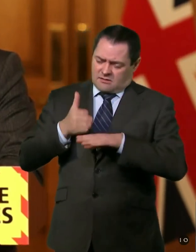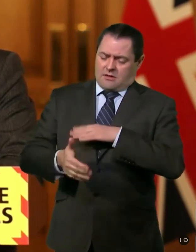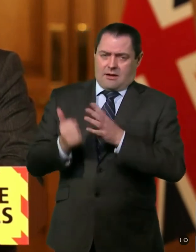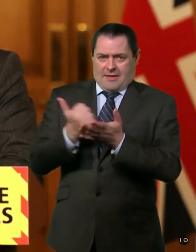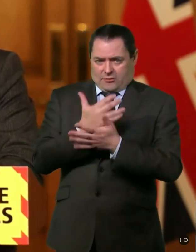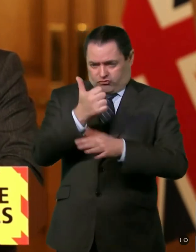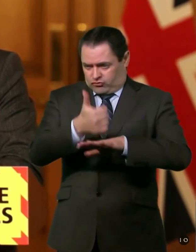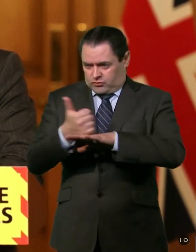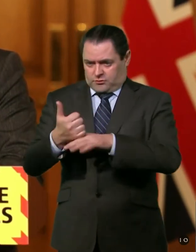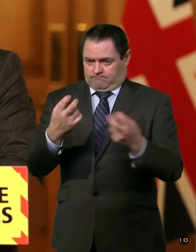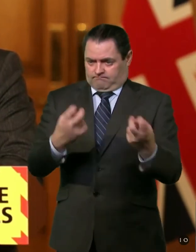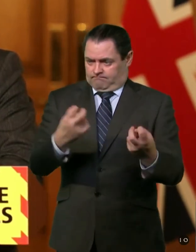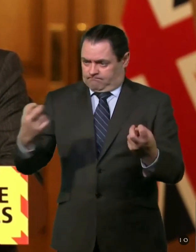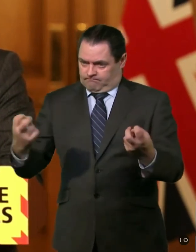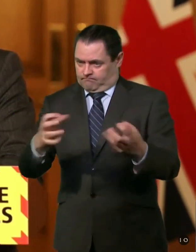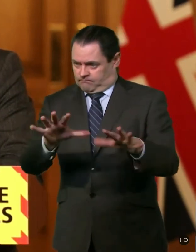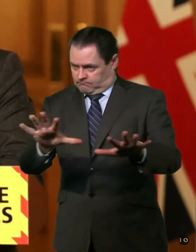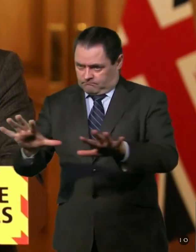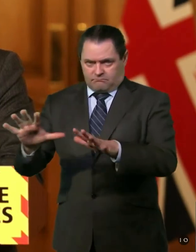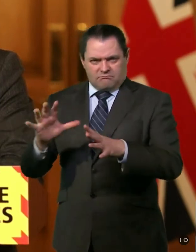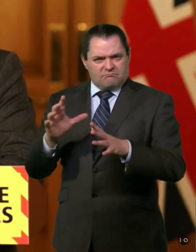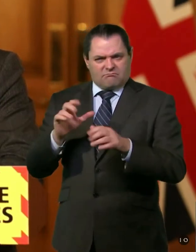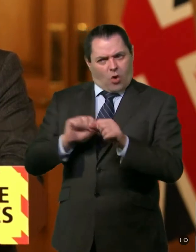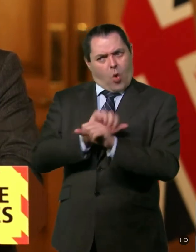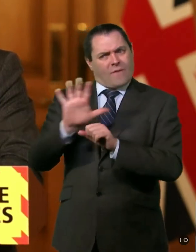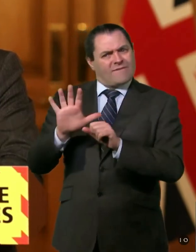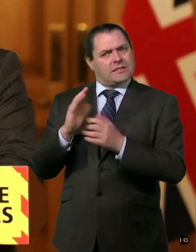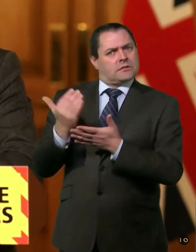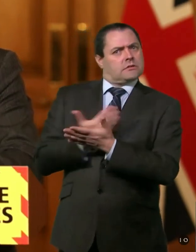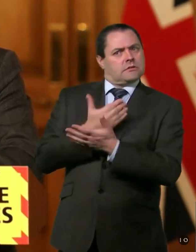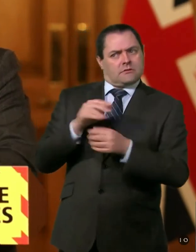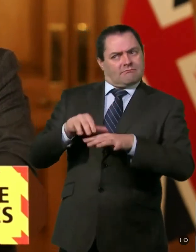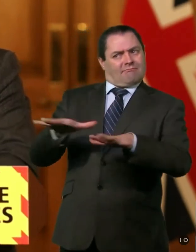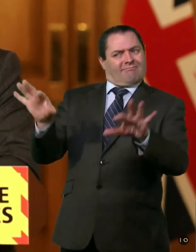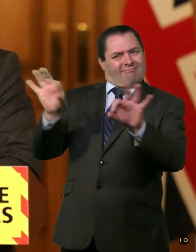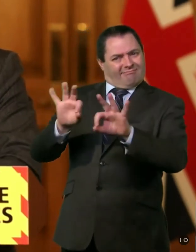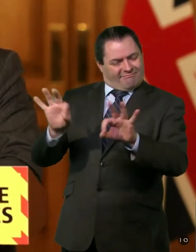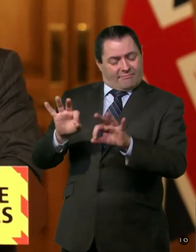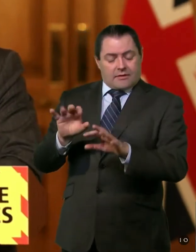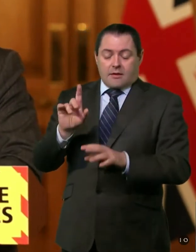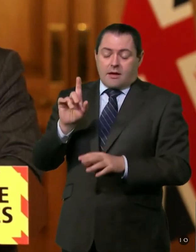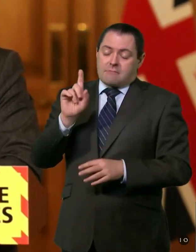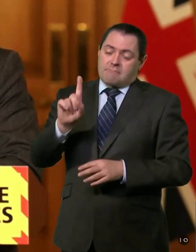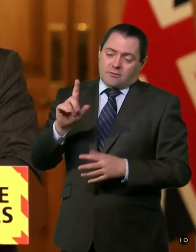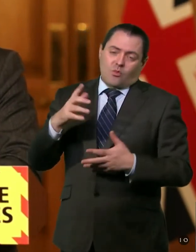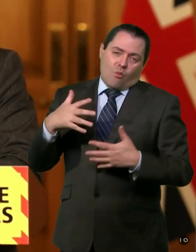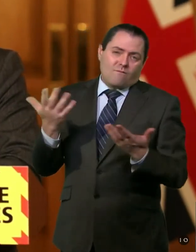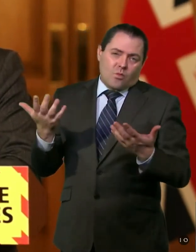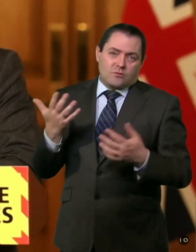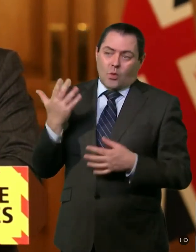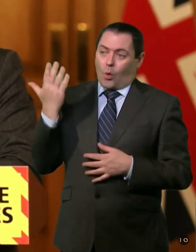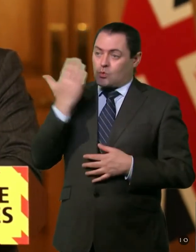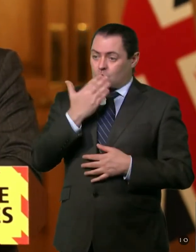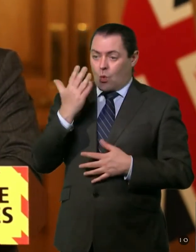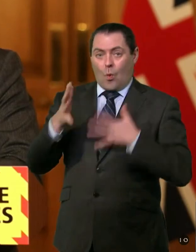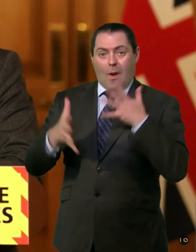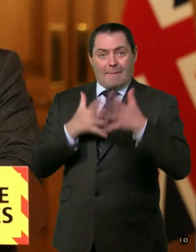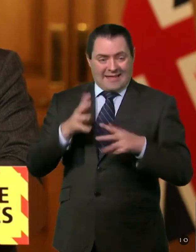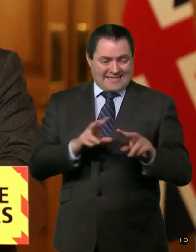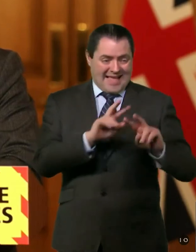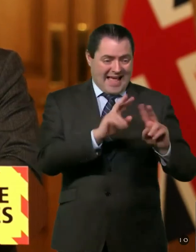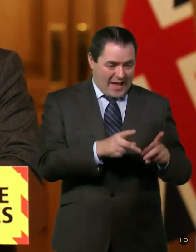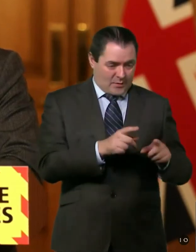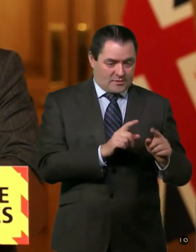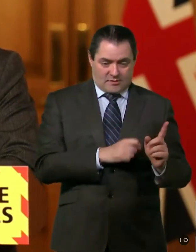COVID secure. The problem is that, by definition, schools bring many households together, and that contributes to the spread of the